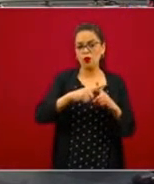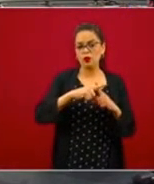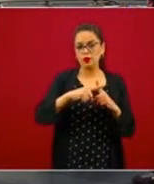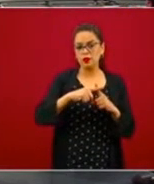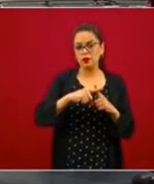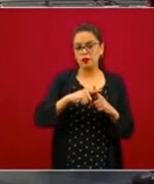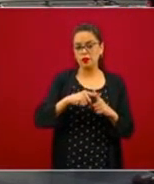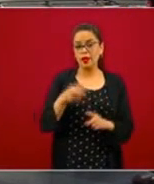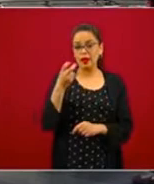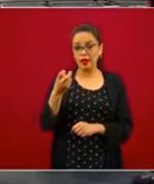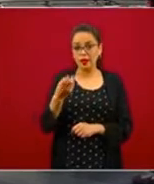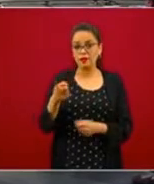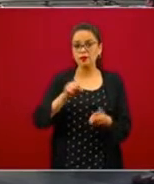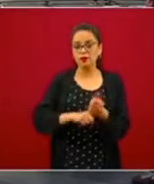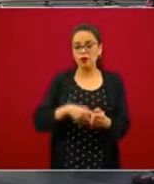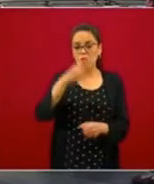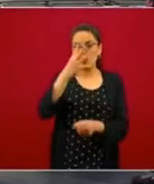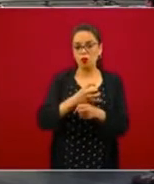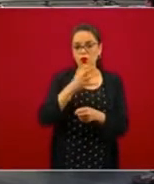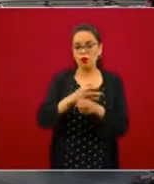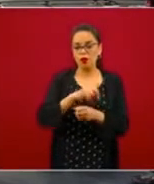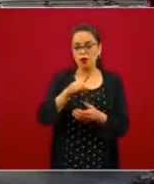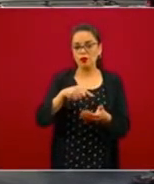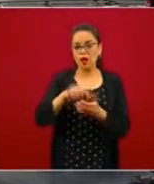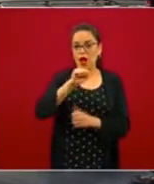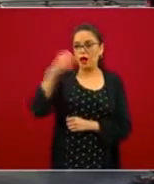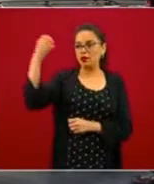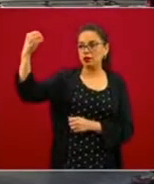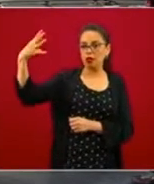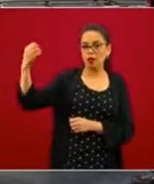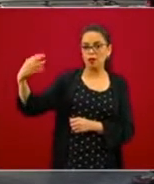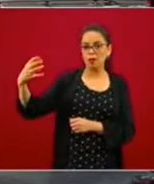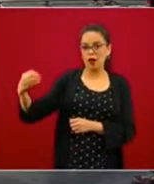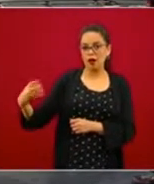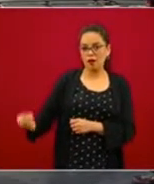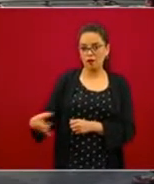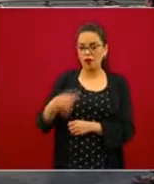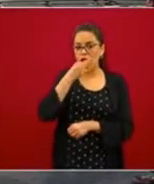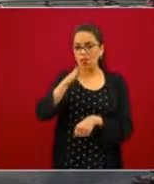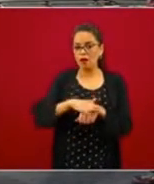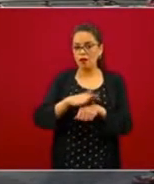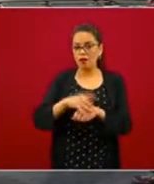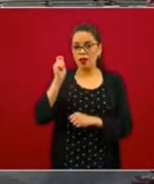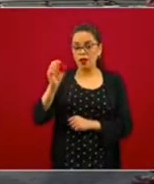test, lab test. If unfortunately